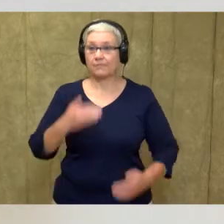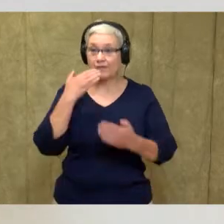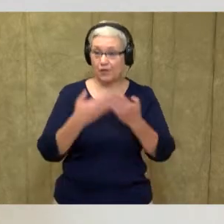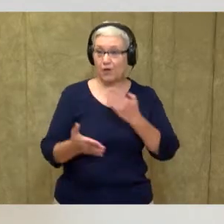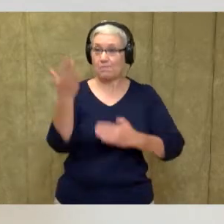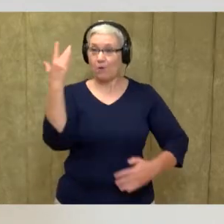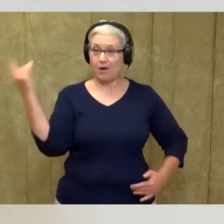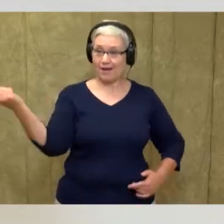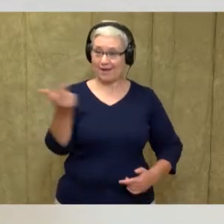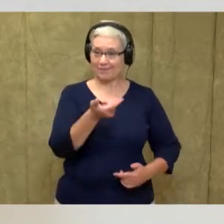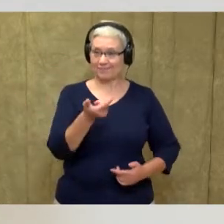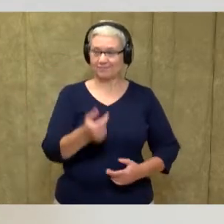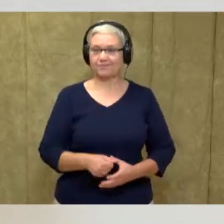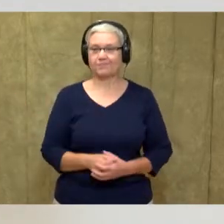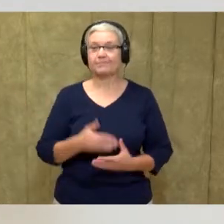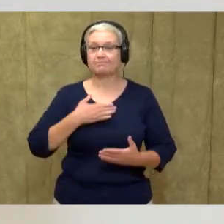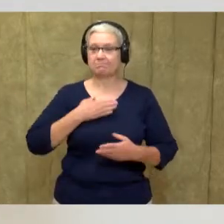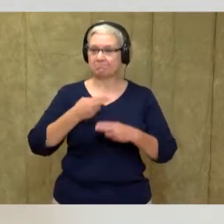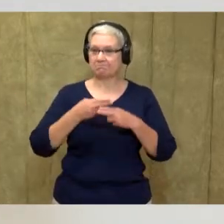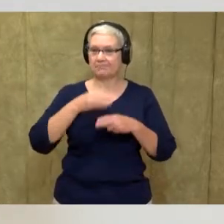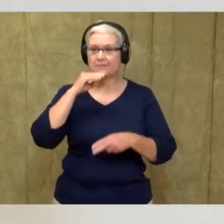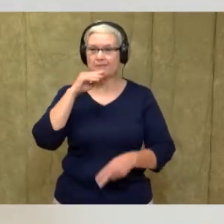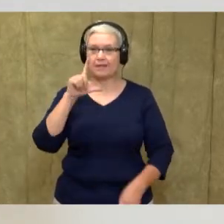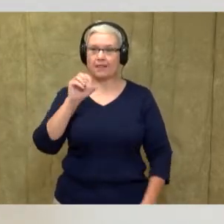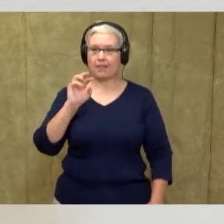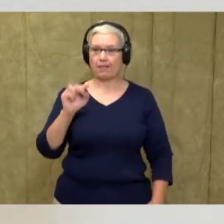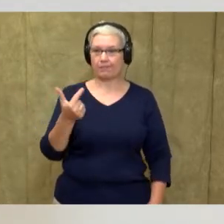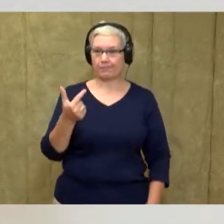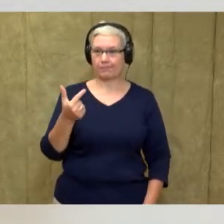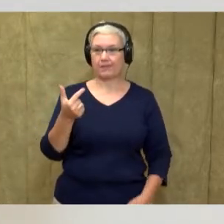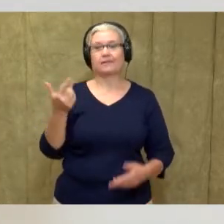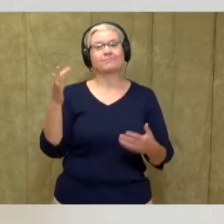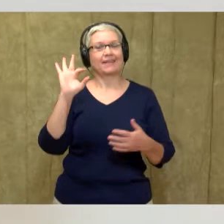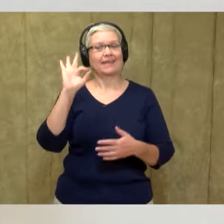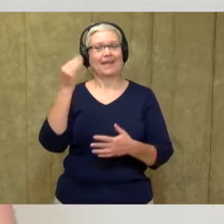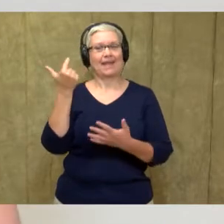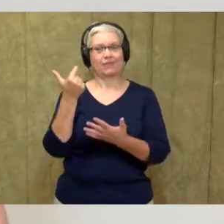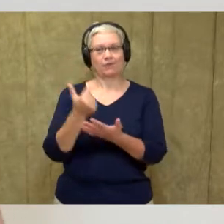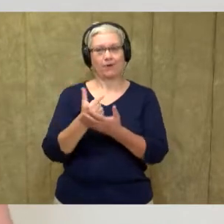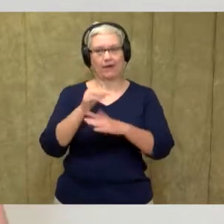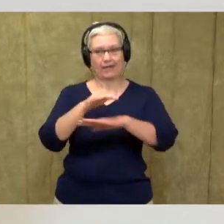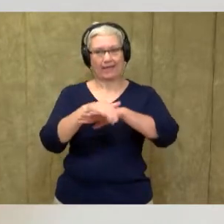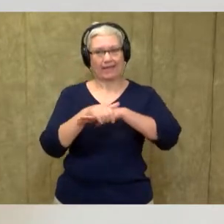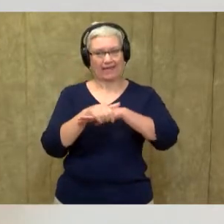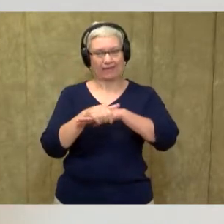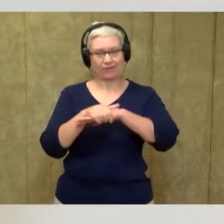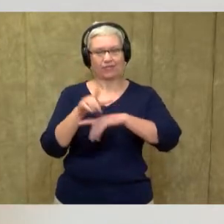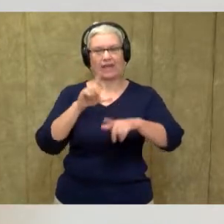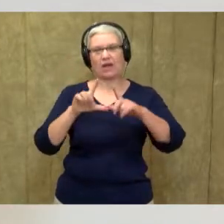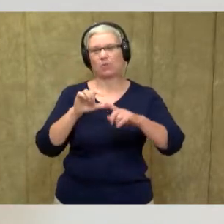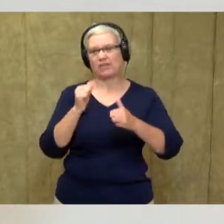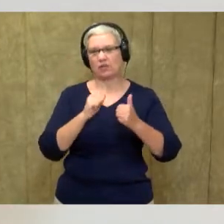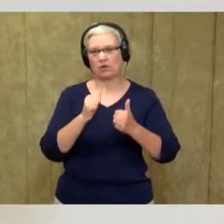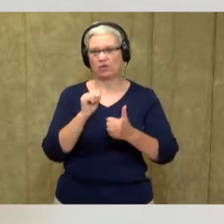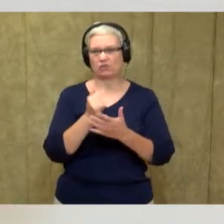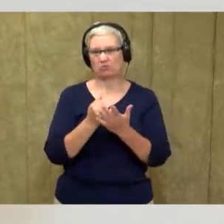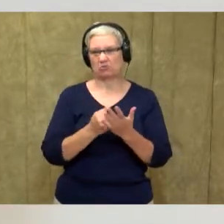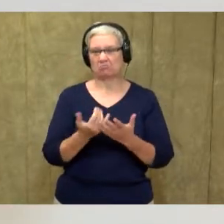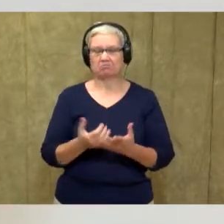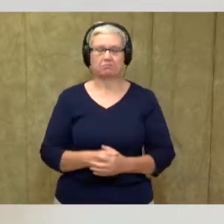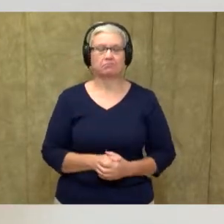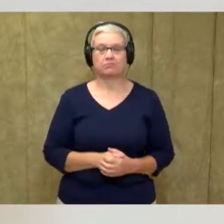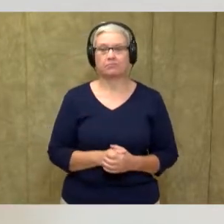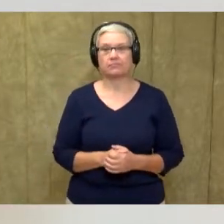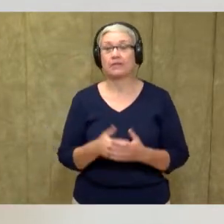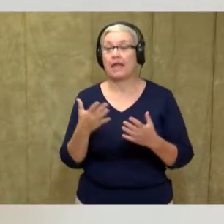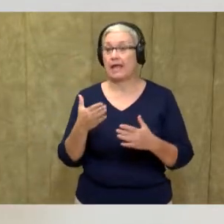Good morning, everyone. I am Miss Long, and I'm here with you with ninth grade English Language Arts. I hope everyone's doing well this week